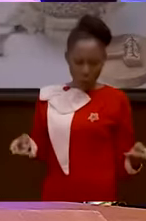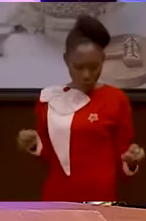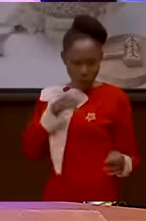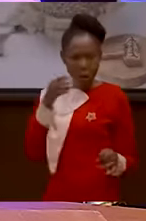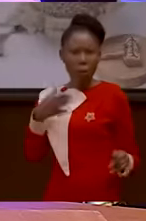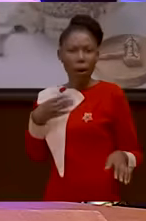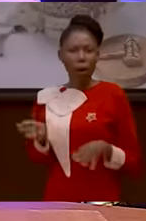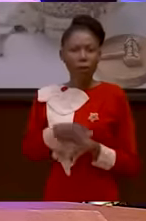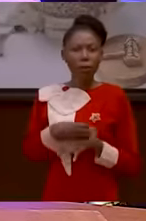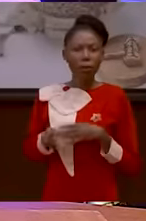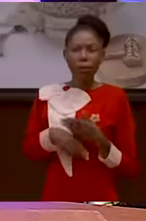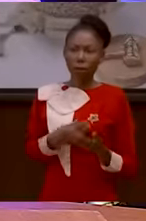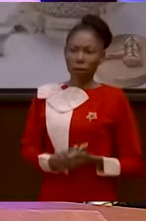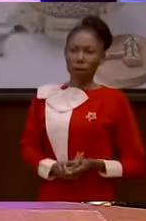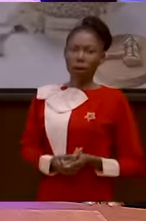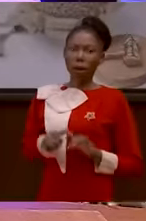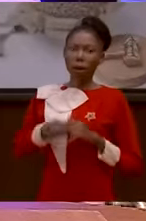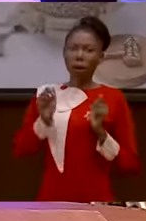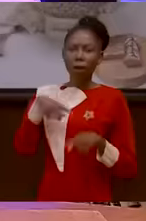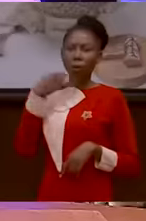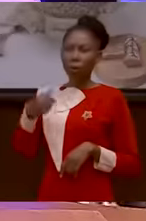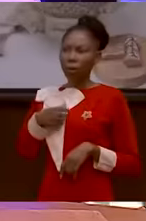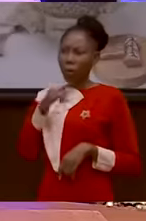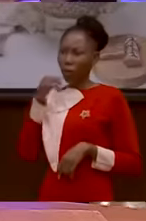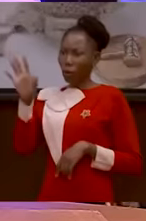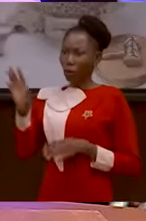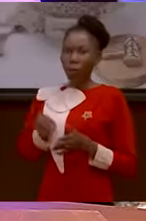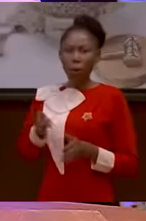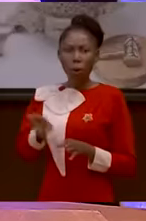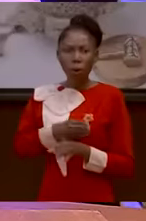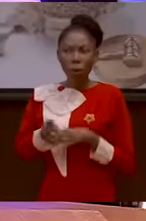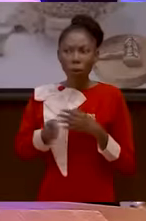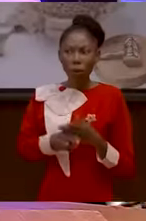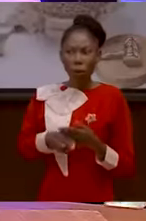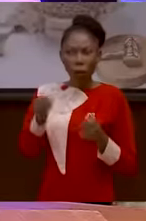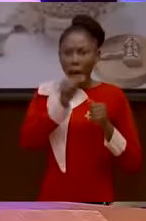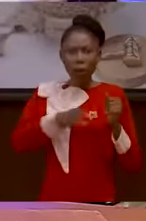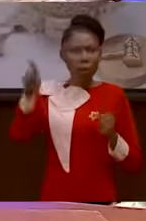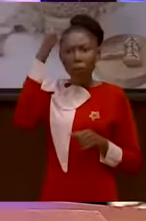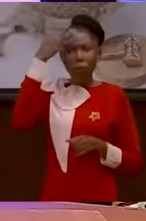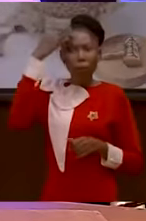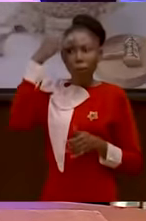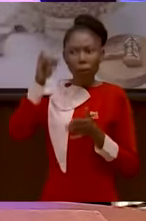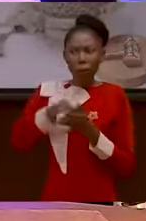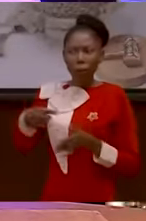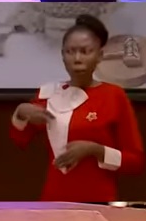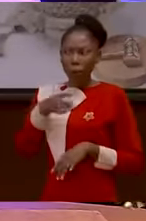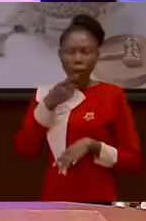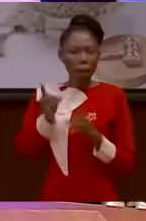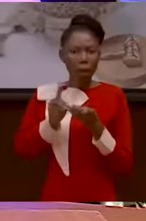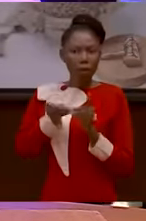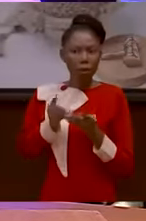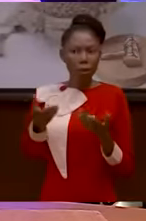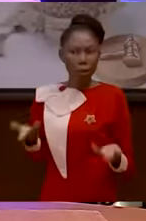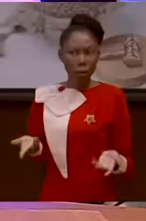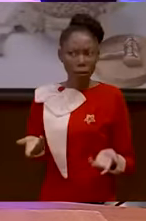business. And I told him that, how will you say it's not your business? Like, everybody knows that we are together. Like, everybody knows us together. So, what are you